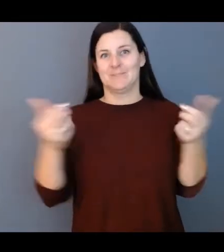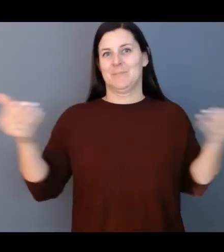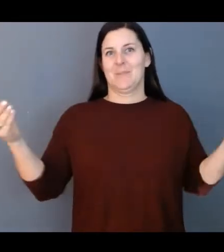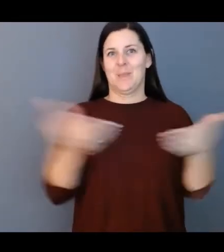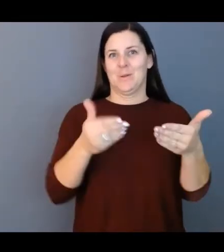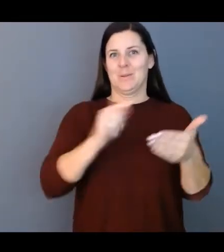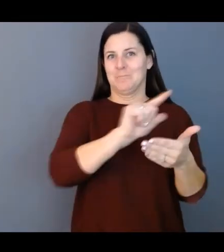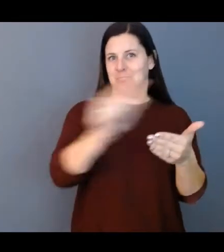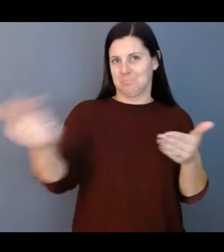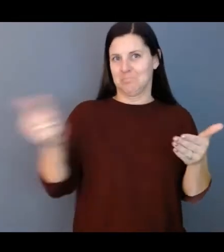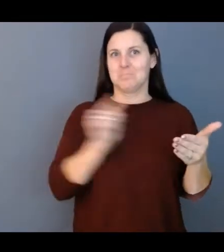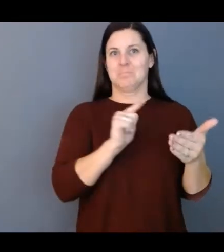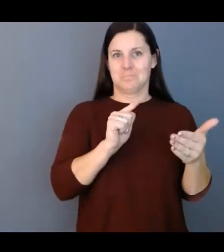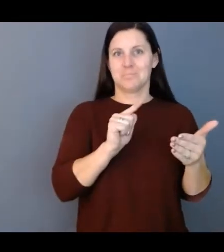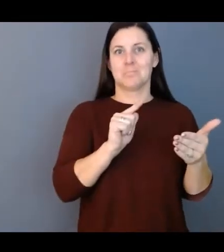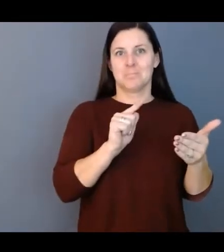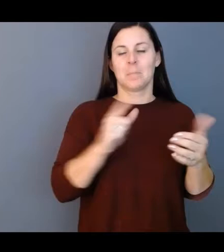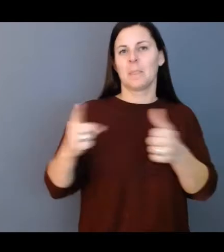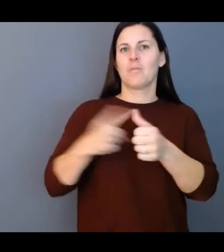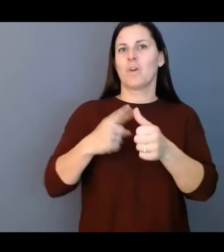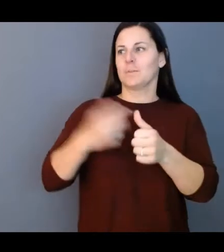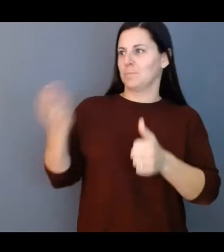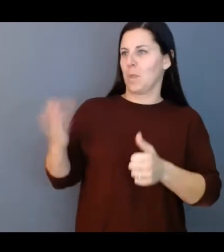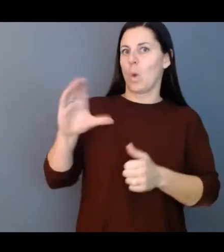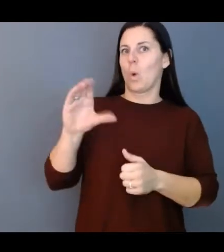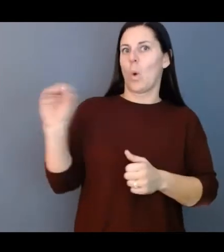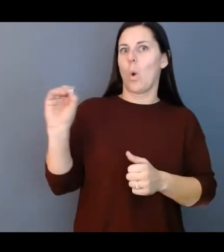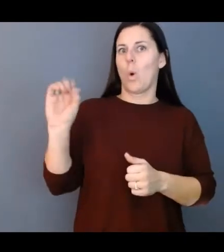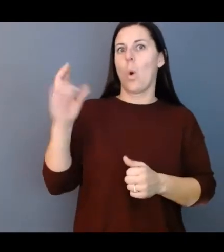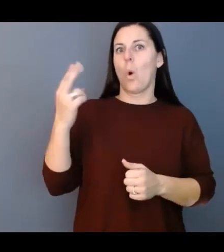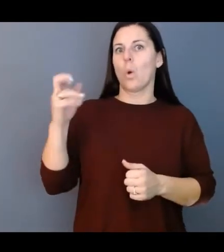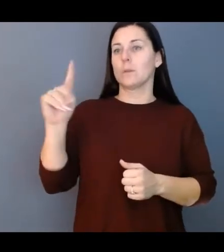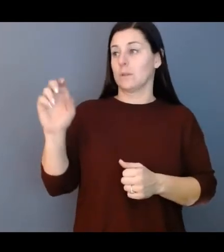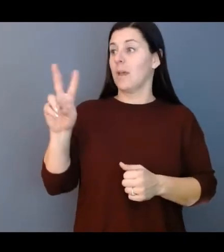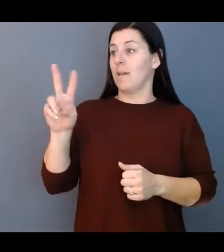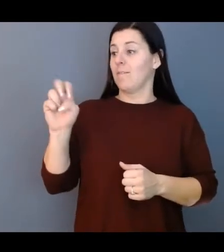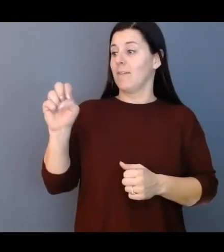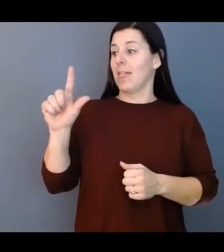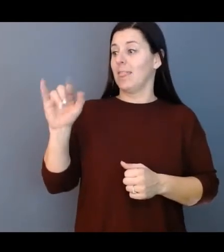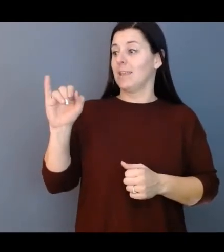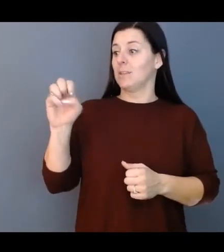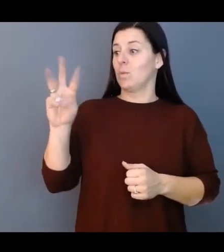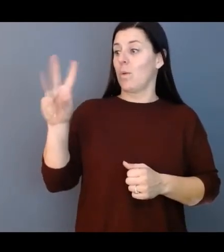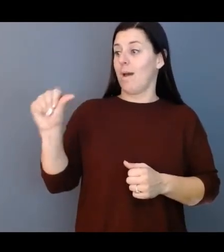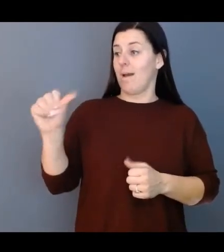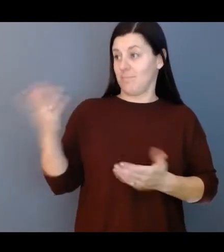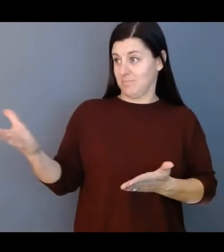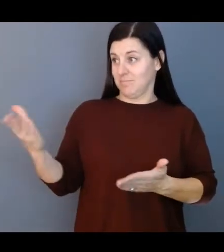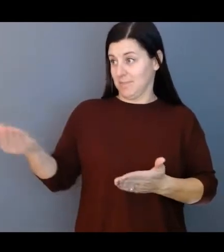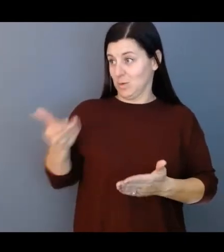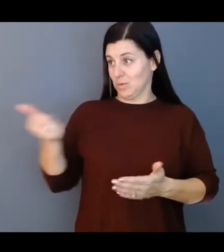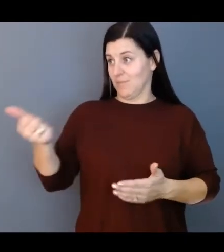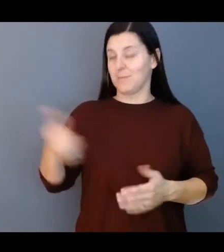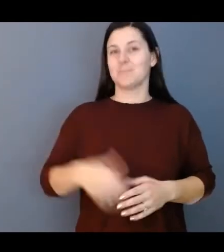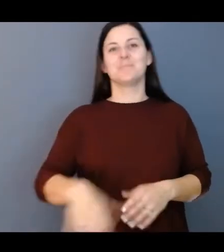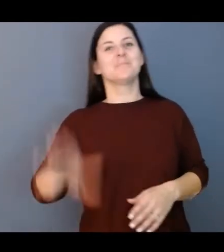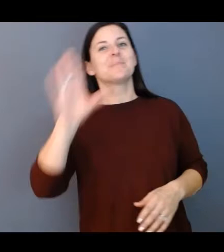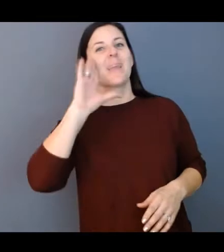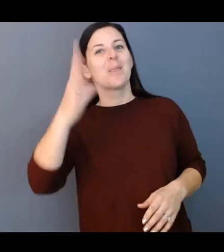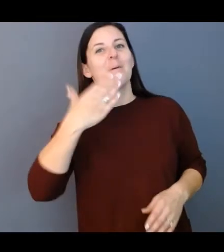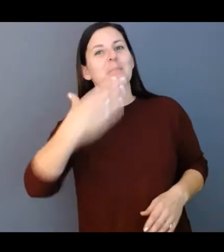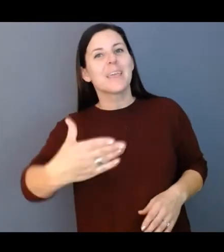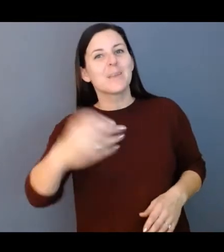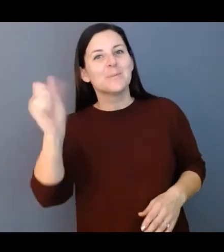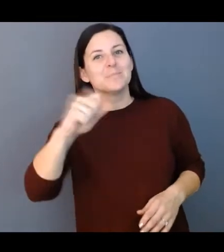that, let's do a quick round of introduction. My co-host, Veliswa, if you want to go ahead and introduce yourself.